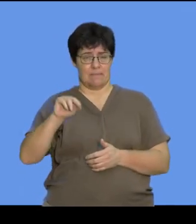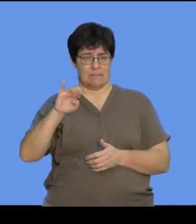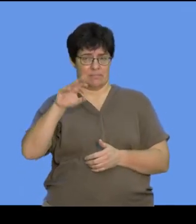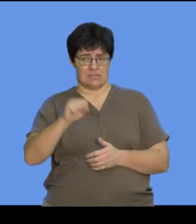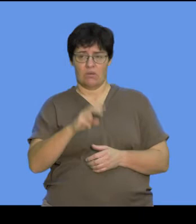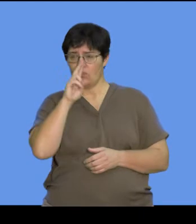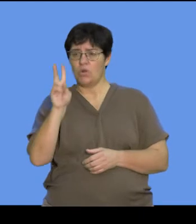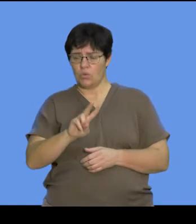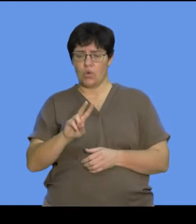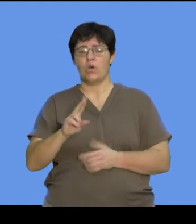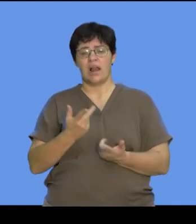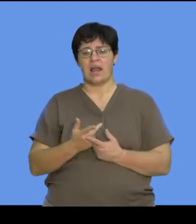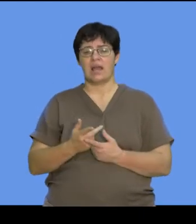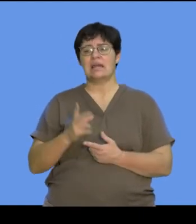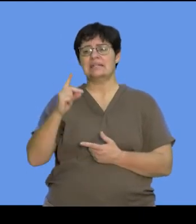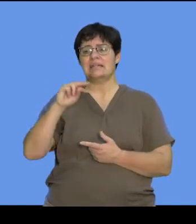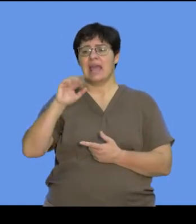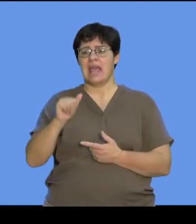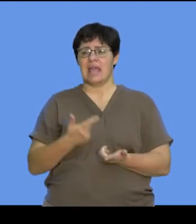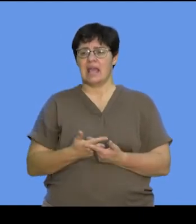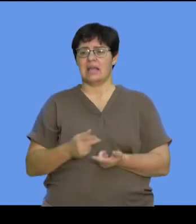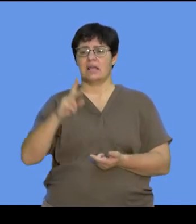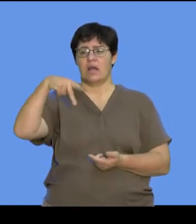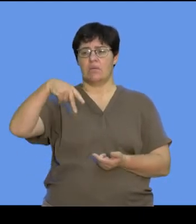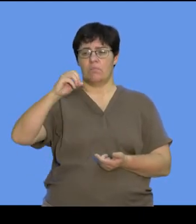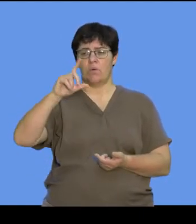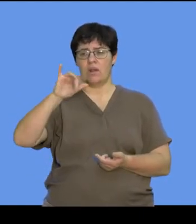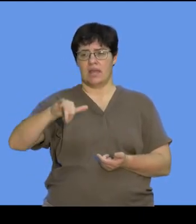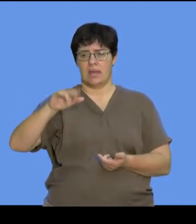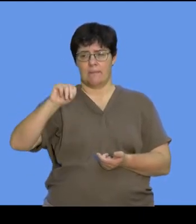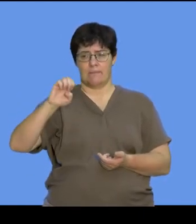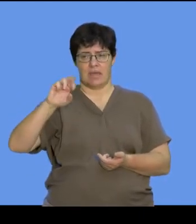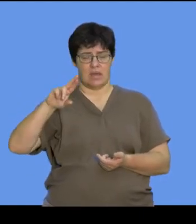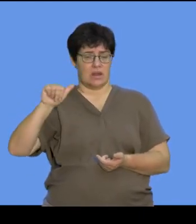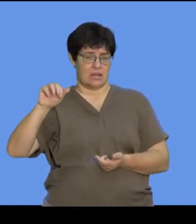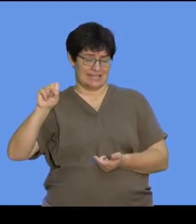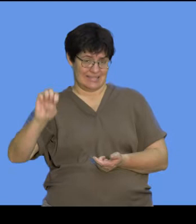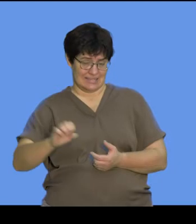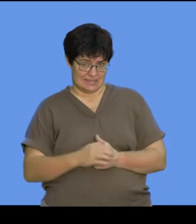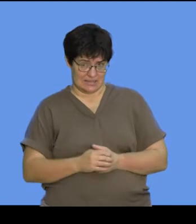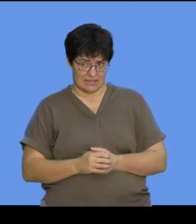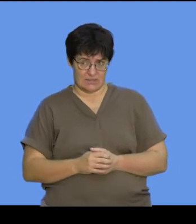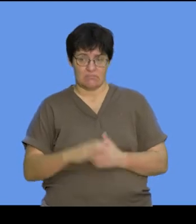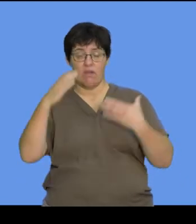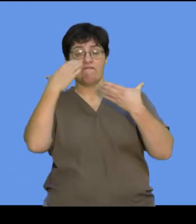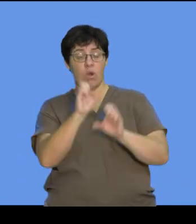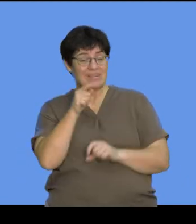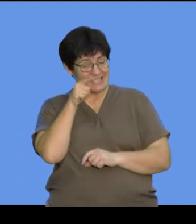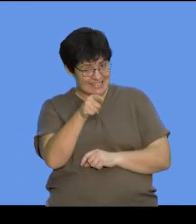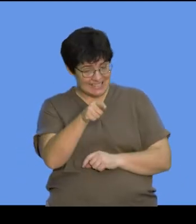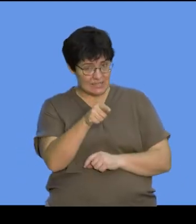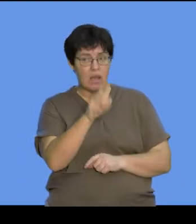And the enzymes we're going to look at is a group of enzymes, and we refer to them broadly speaking as DNA polymerase. The focus